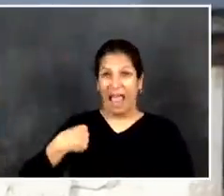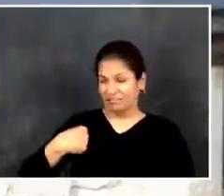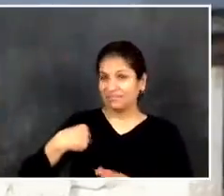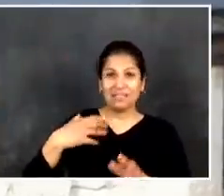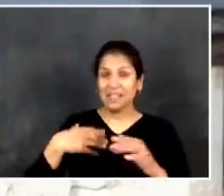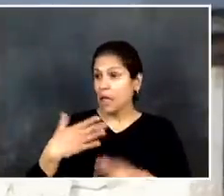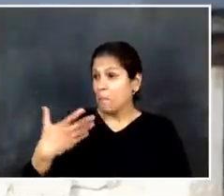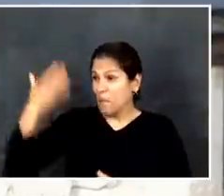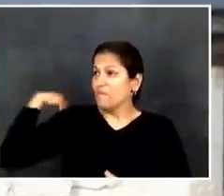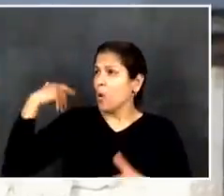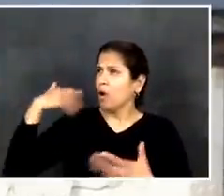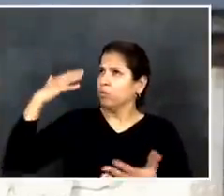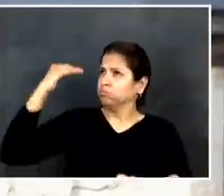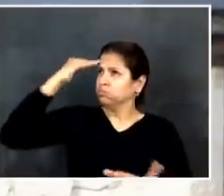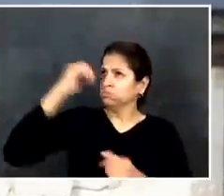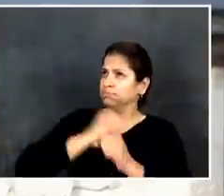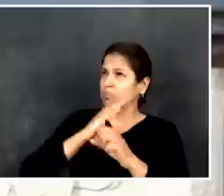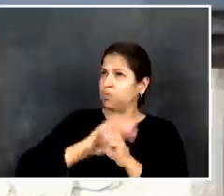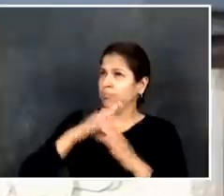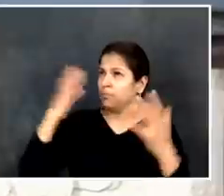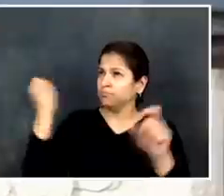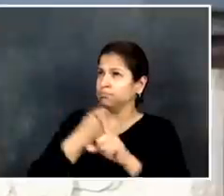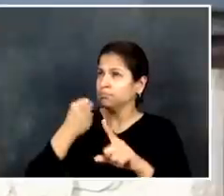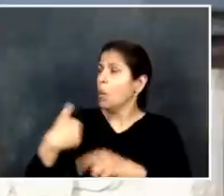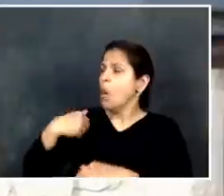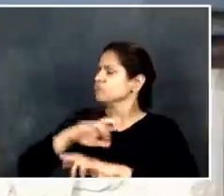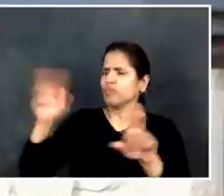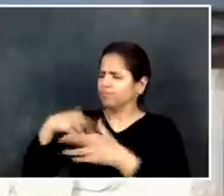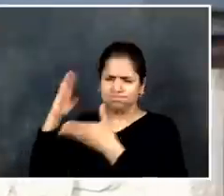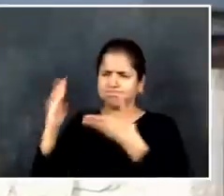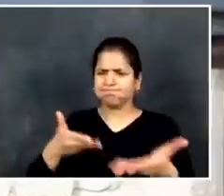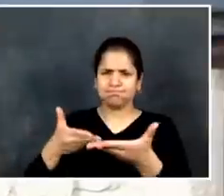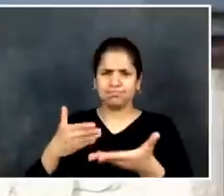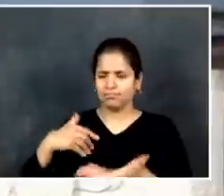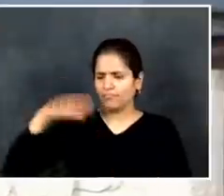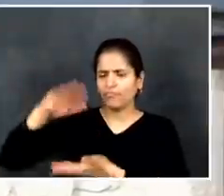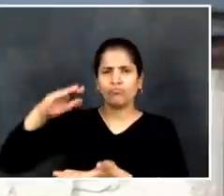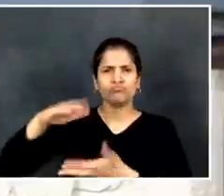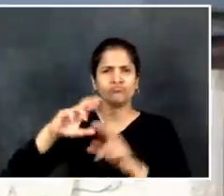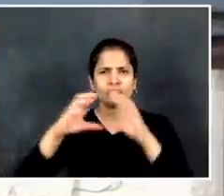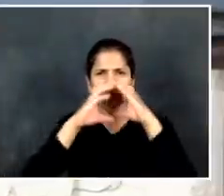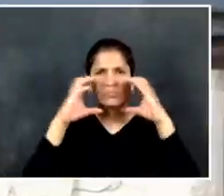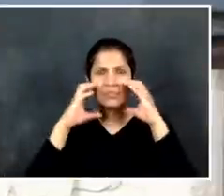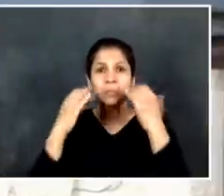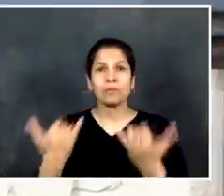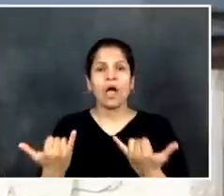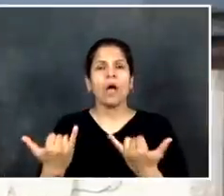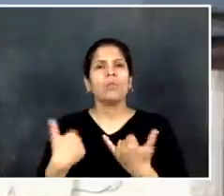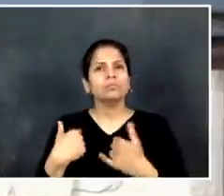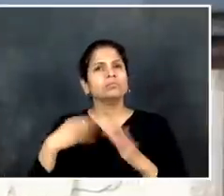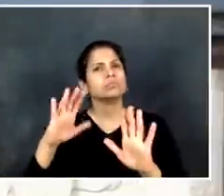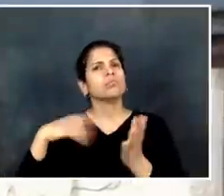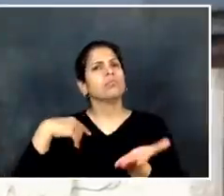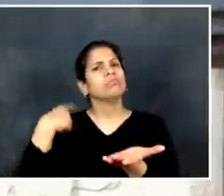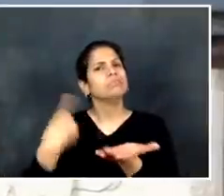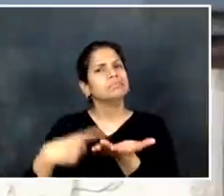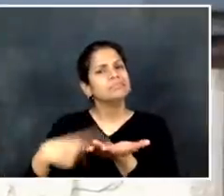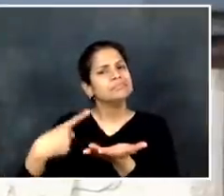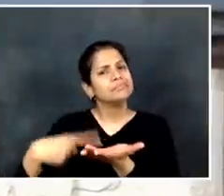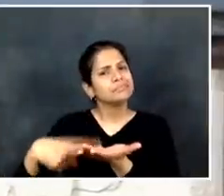I want Dr. Katz to explain this because I think it's hard for a non-medical person and someone who hasn't been here in this kind